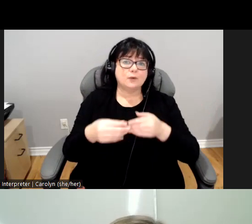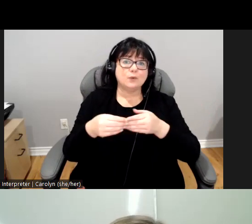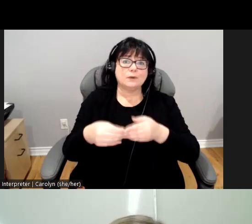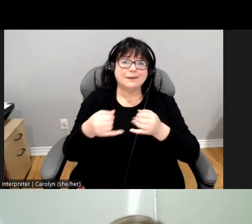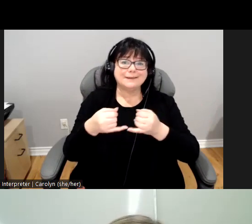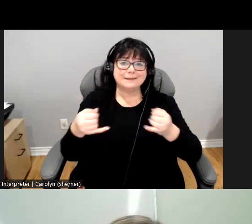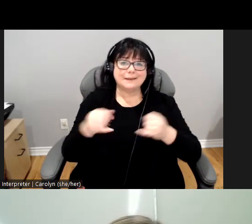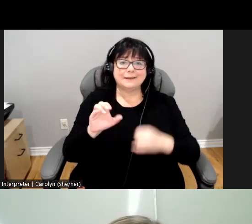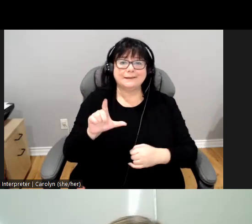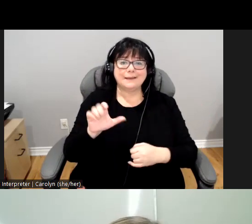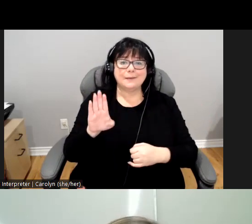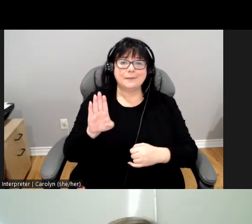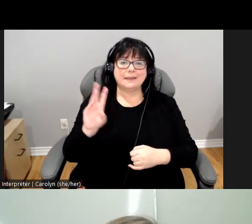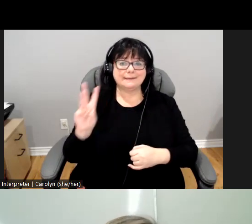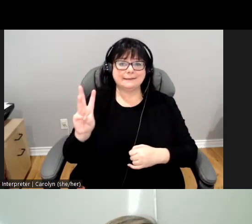if that makes sense.